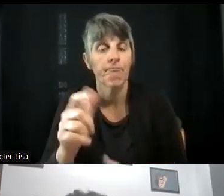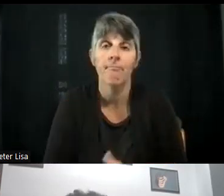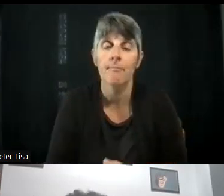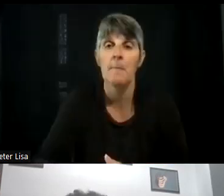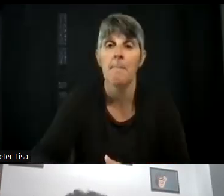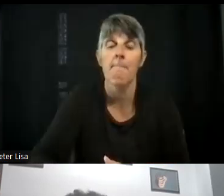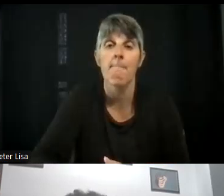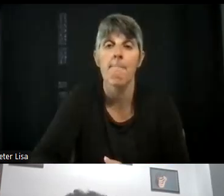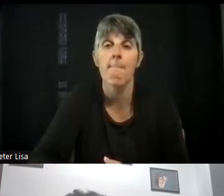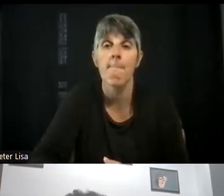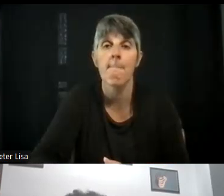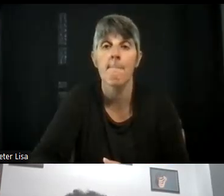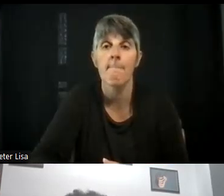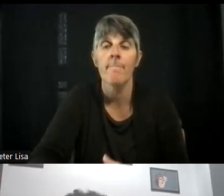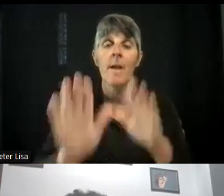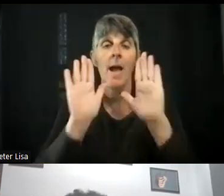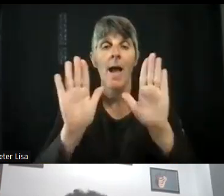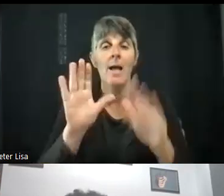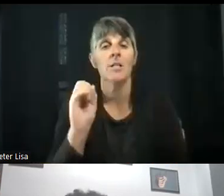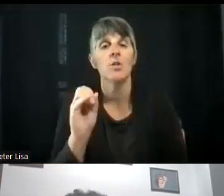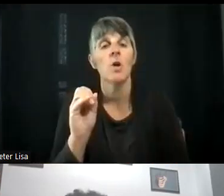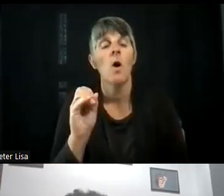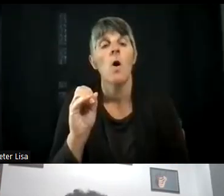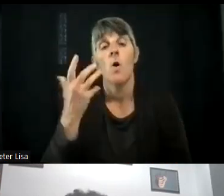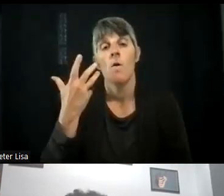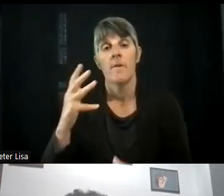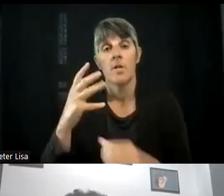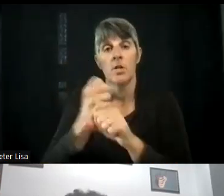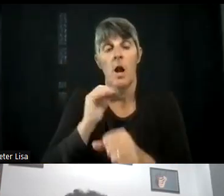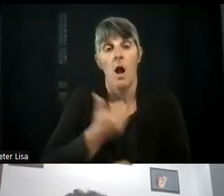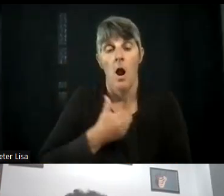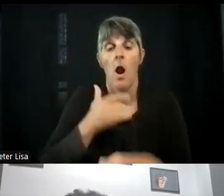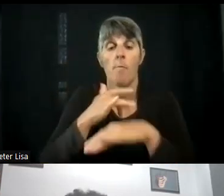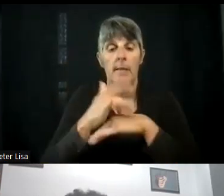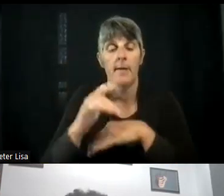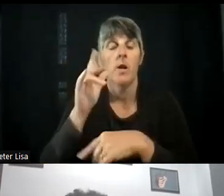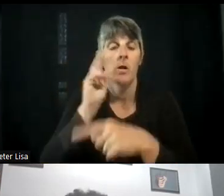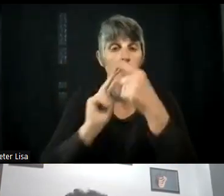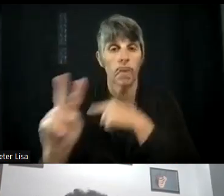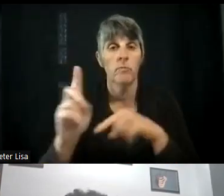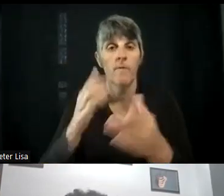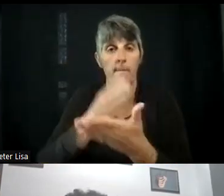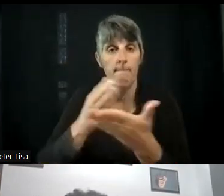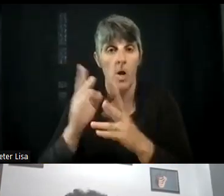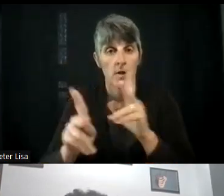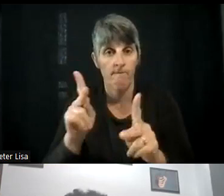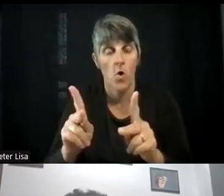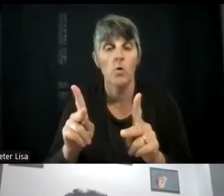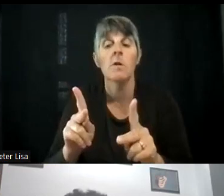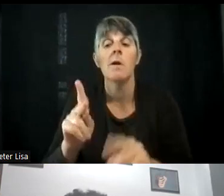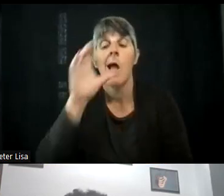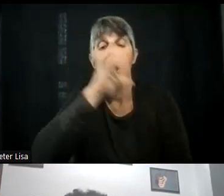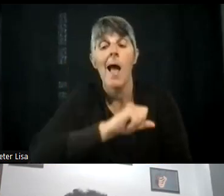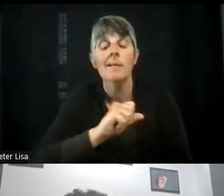you. Excellent. So we got our preliminary projection from budget folks on the